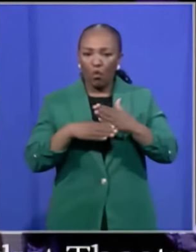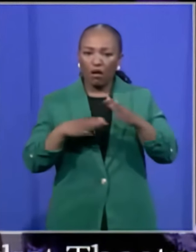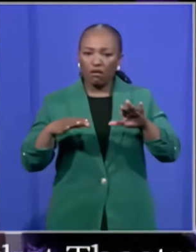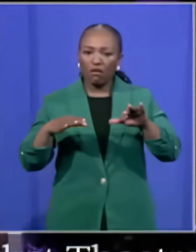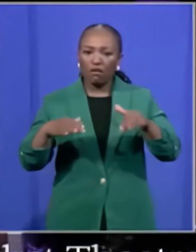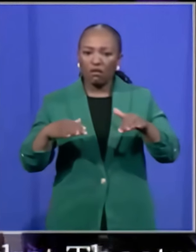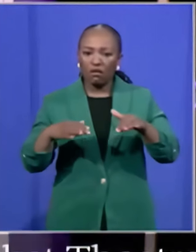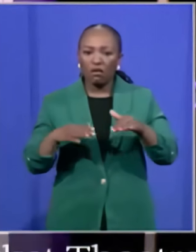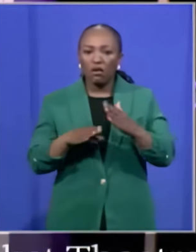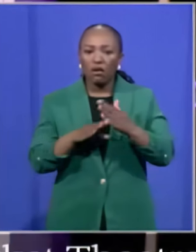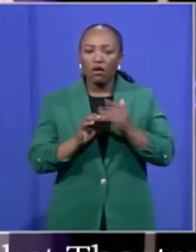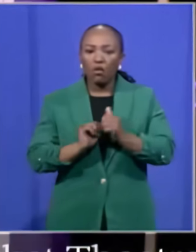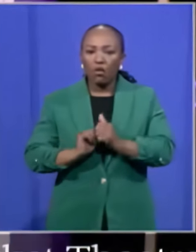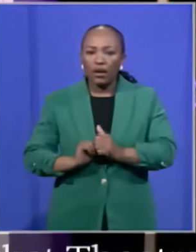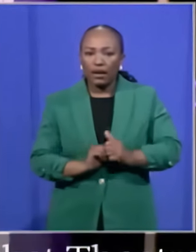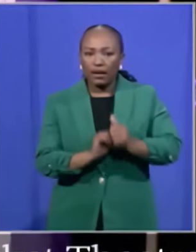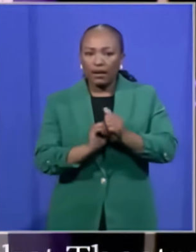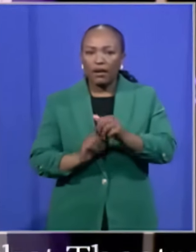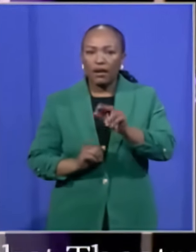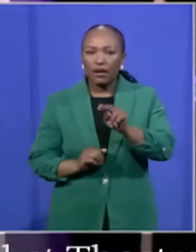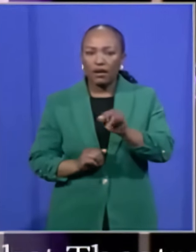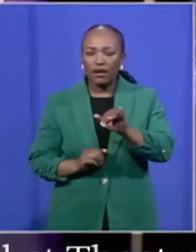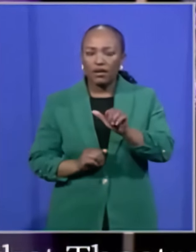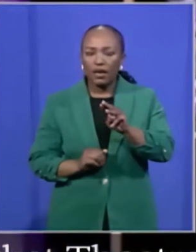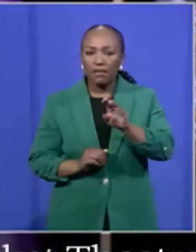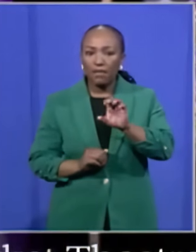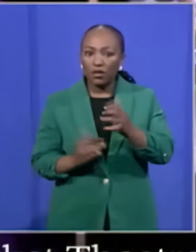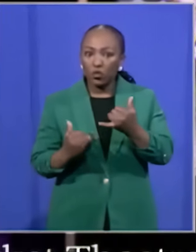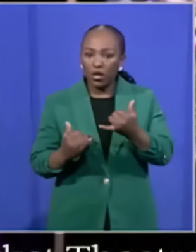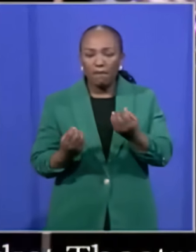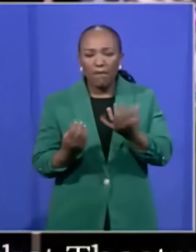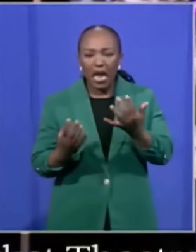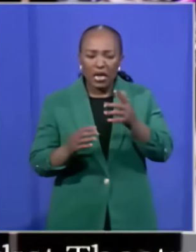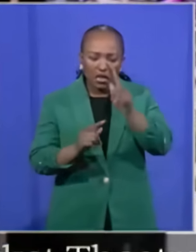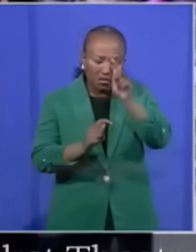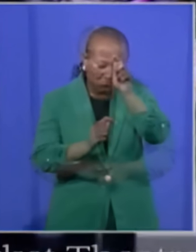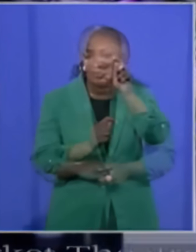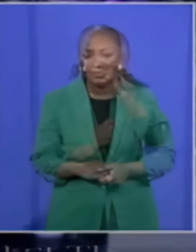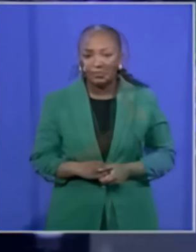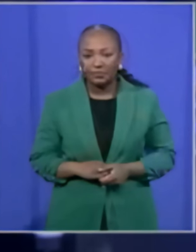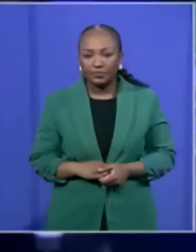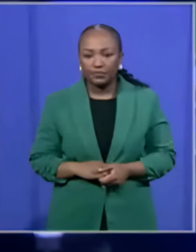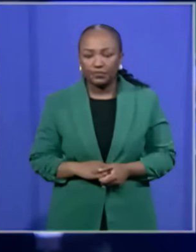Basebetsi mmoho le Nyembe ba motlotlile ka makgabane a hae tshebeletsong ya bofifi ka jeno.